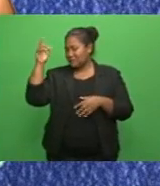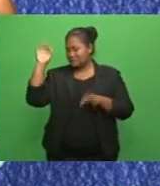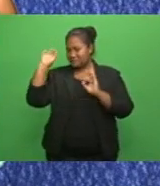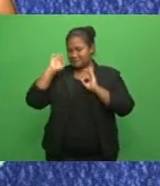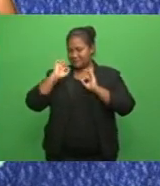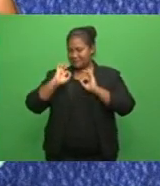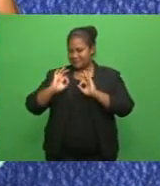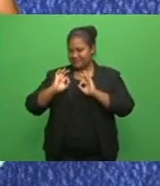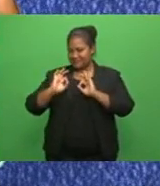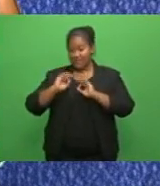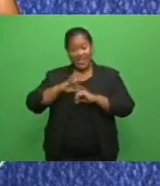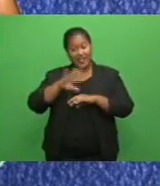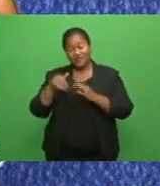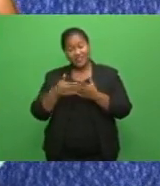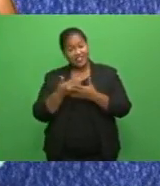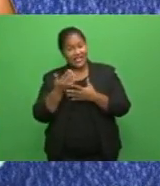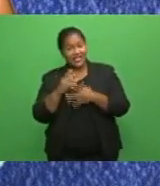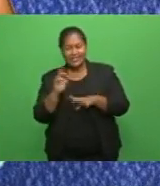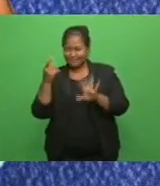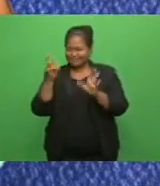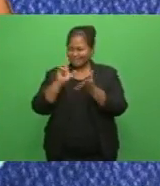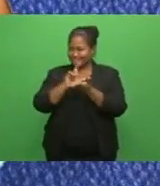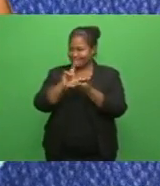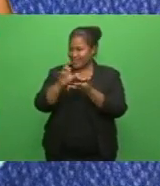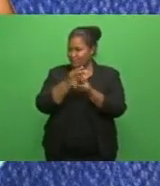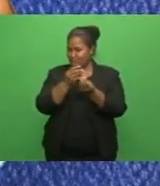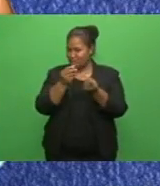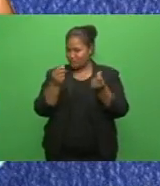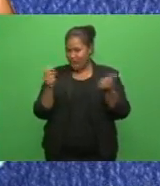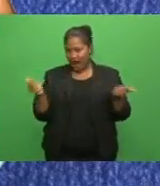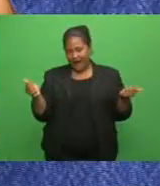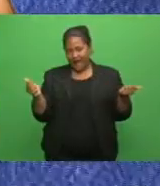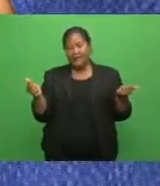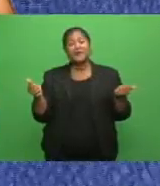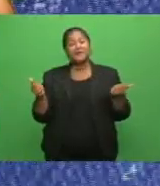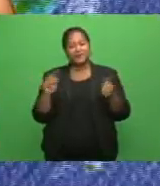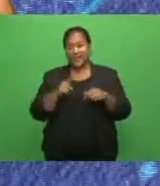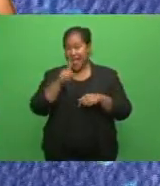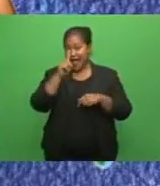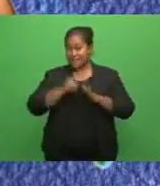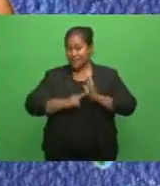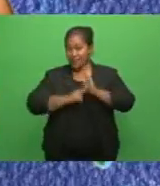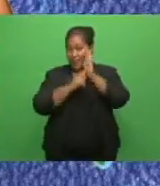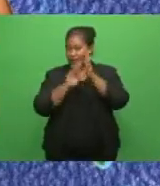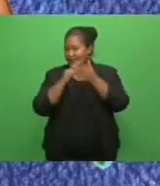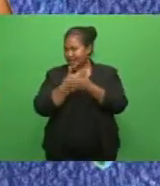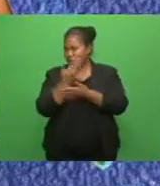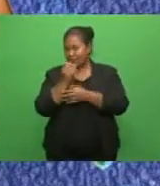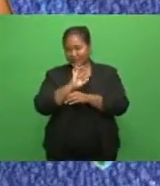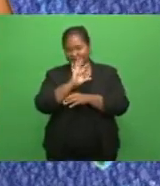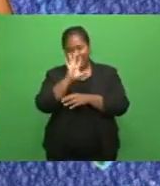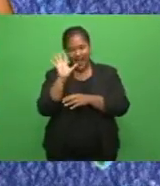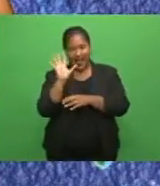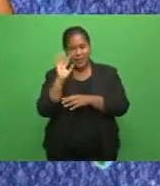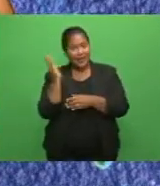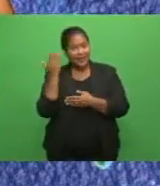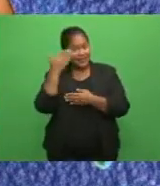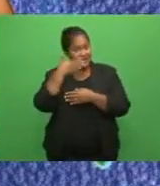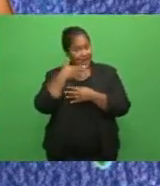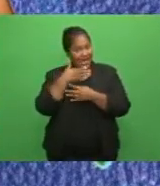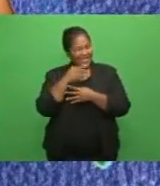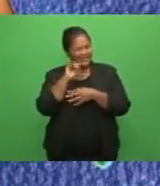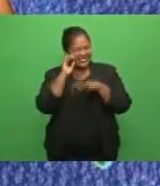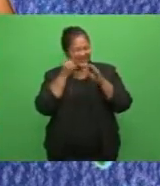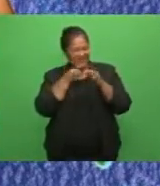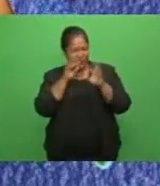stunner. Everything actually looks clean and dry. And up north, day was fine. The night will see a few